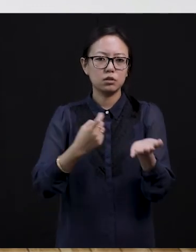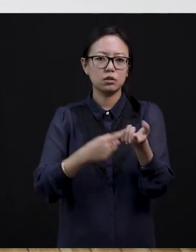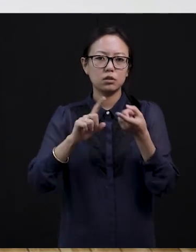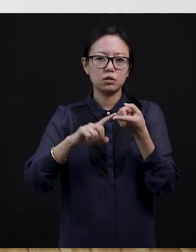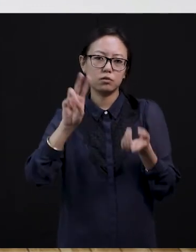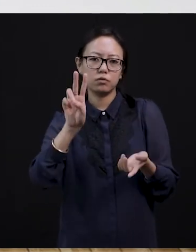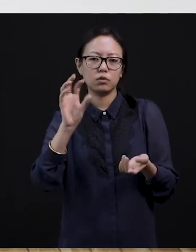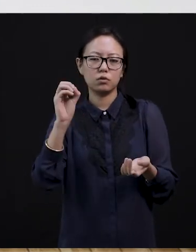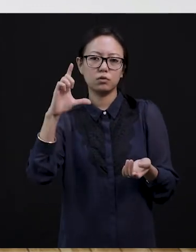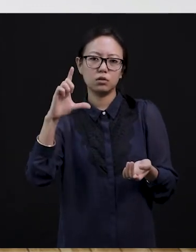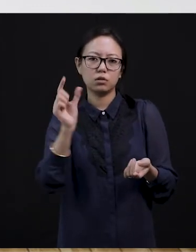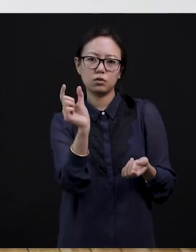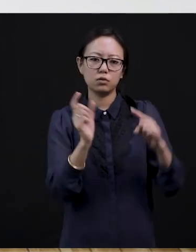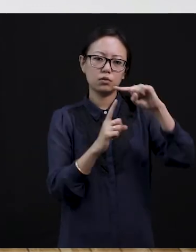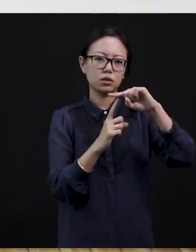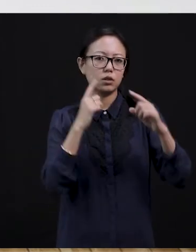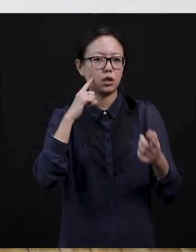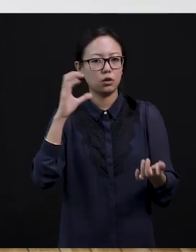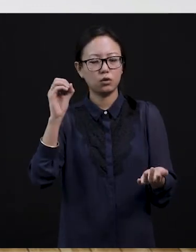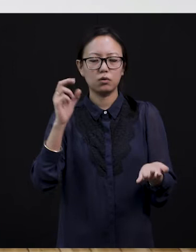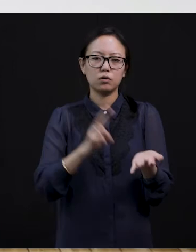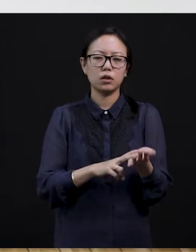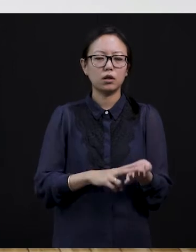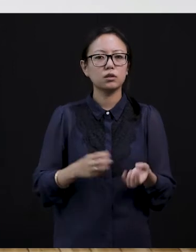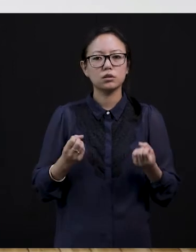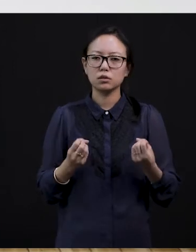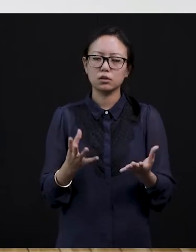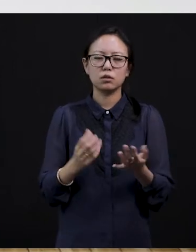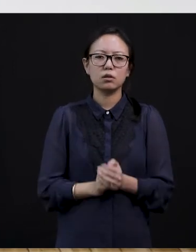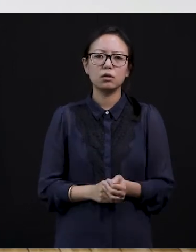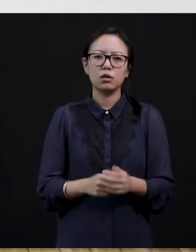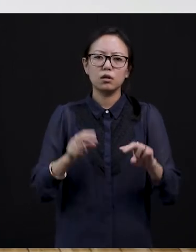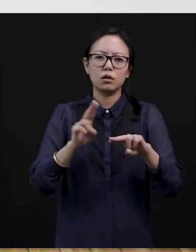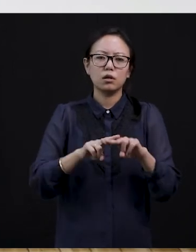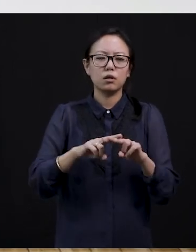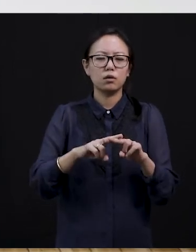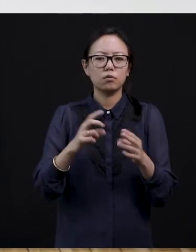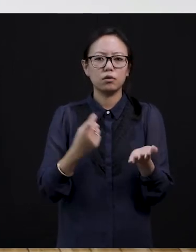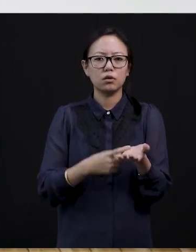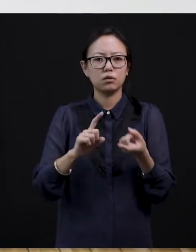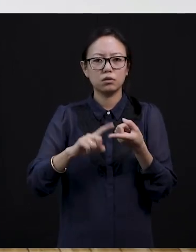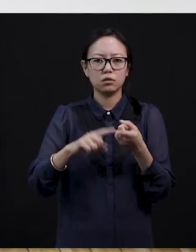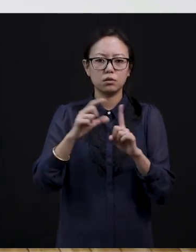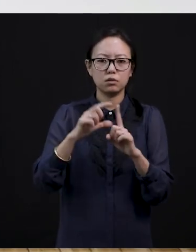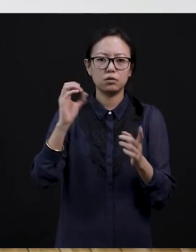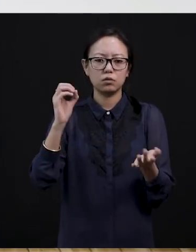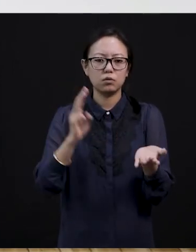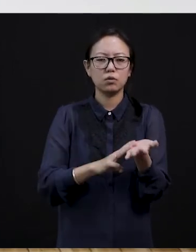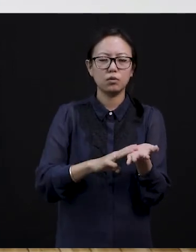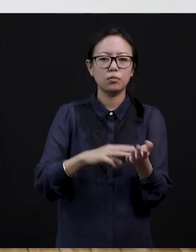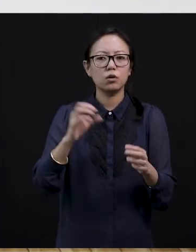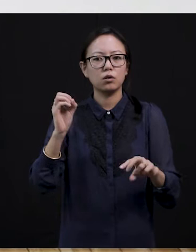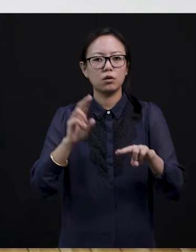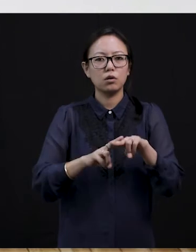be, freedom for press, which is very, very important, and mostly ownership of land.